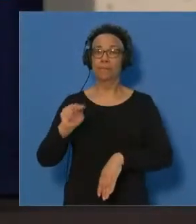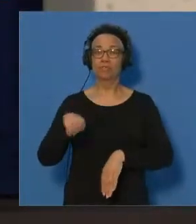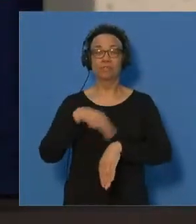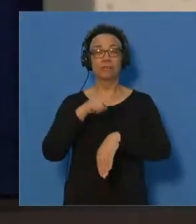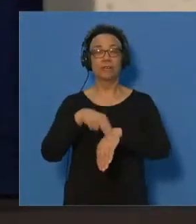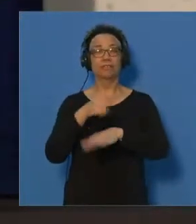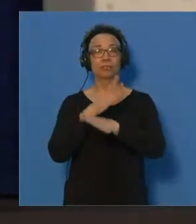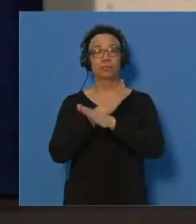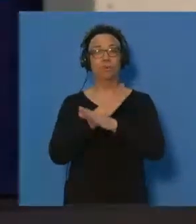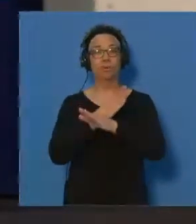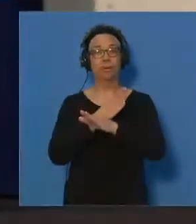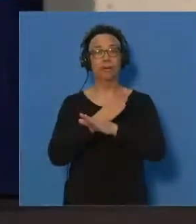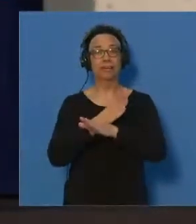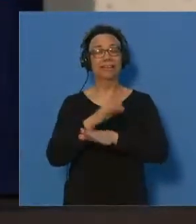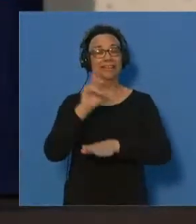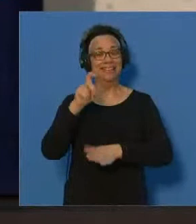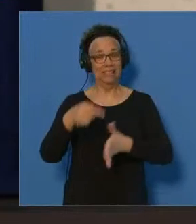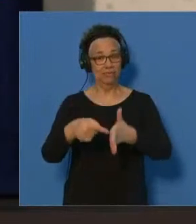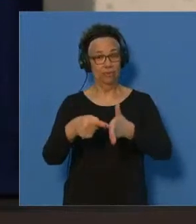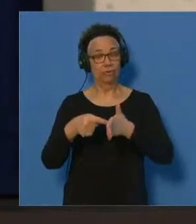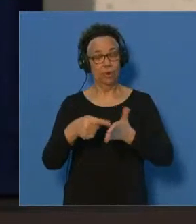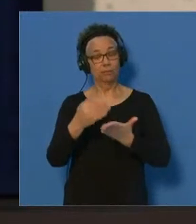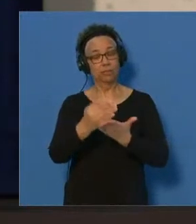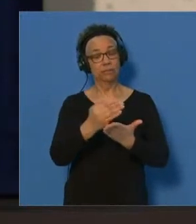shall meet the following conditions.